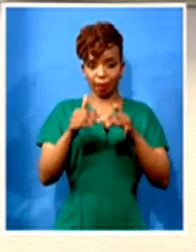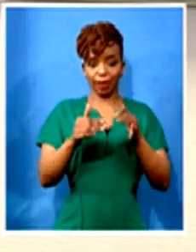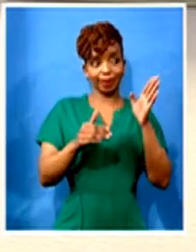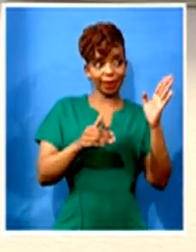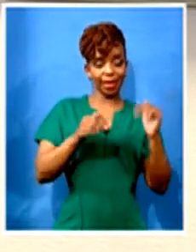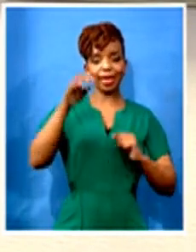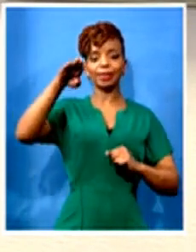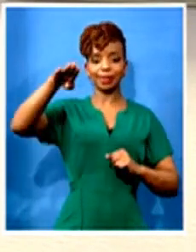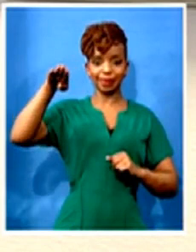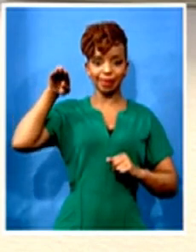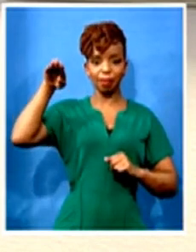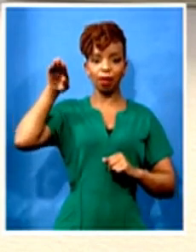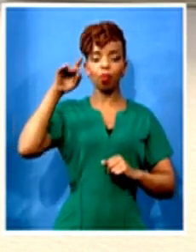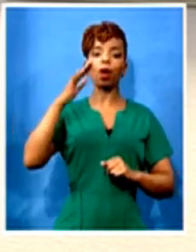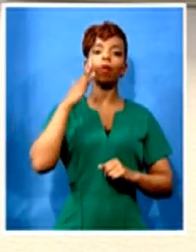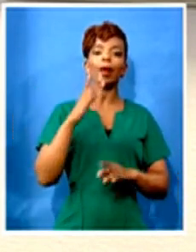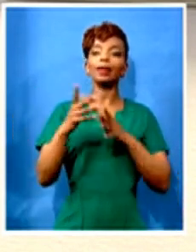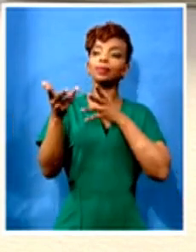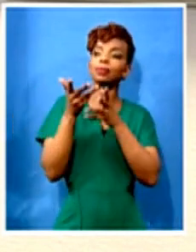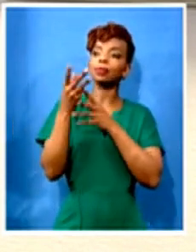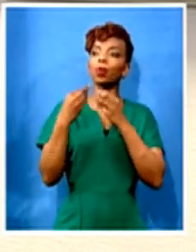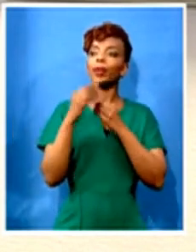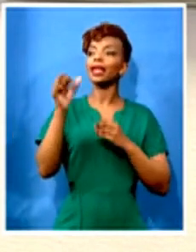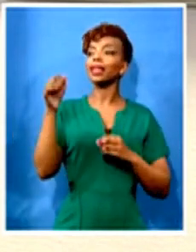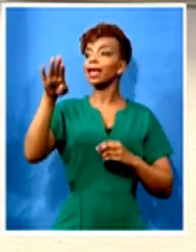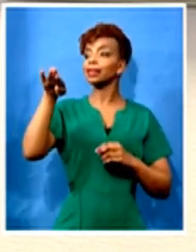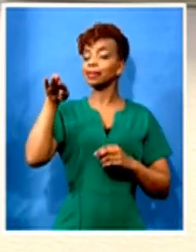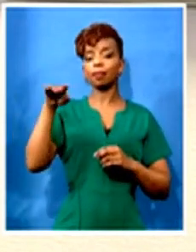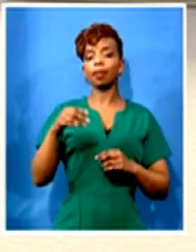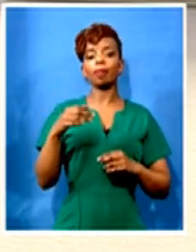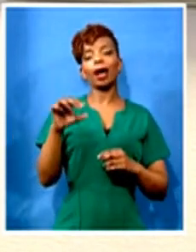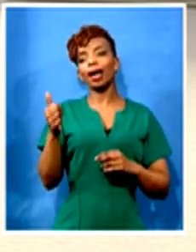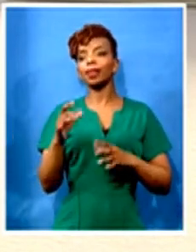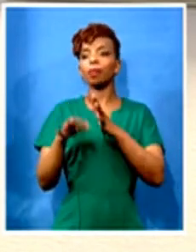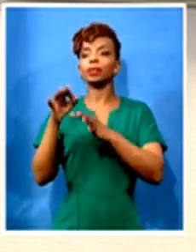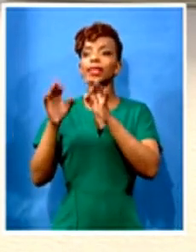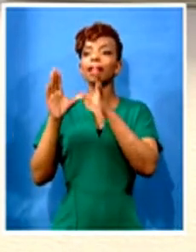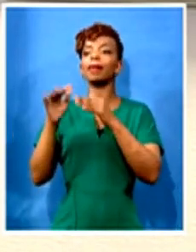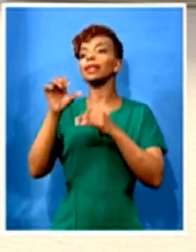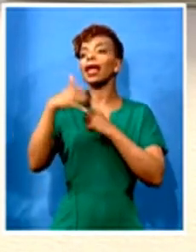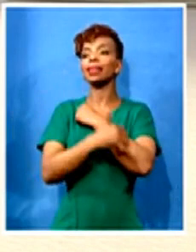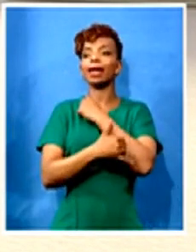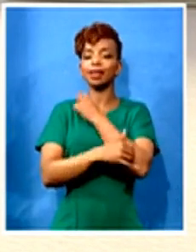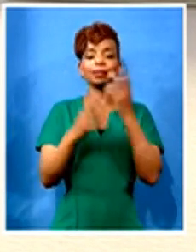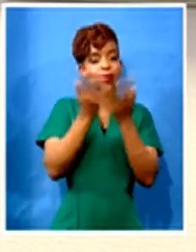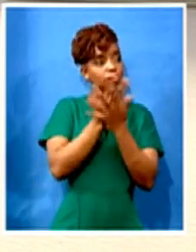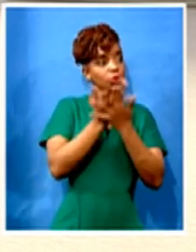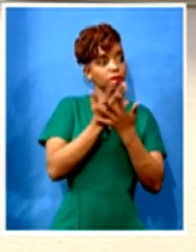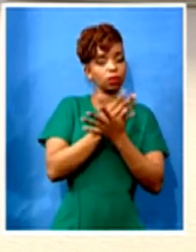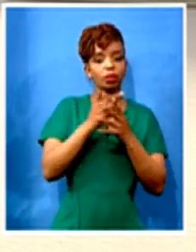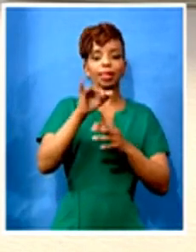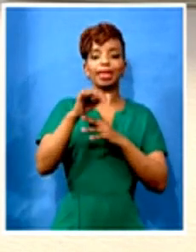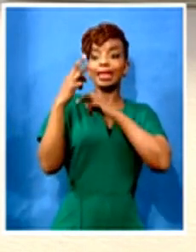another political party of another country, but not the responsibility of a diplomat. We are more than ready to meet